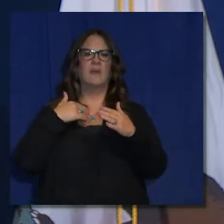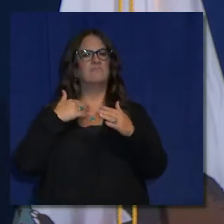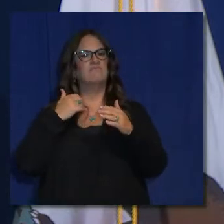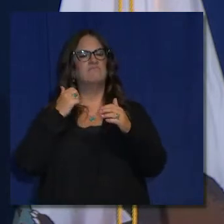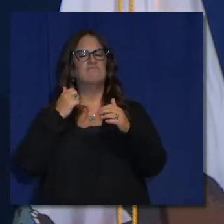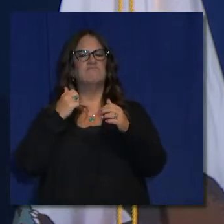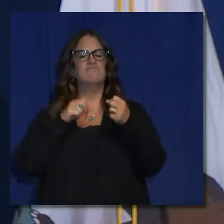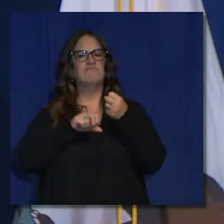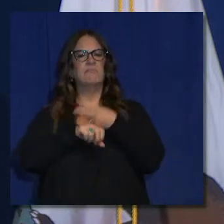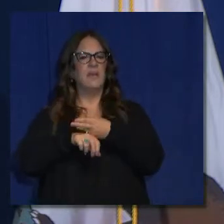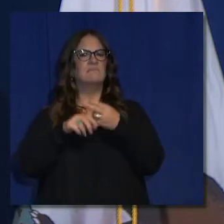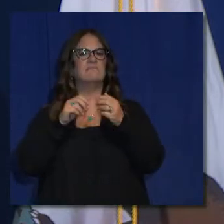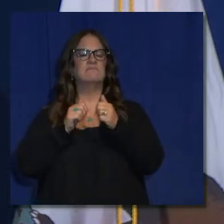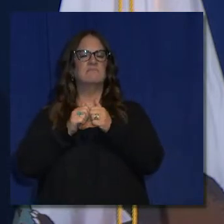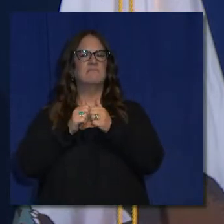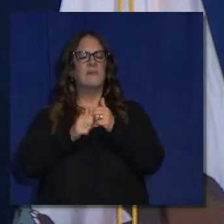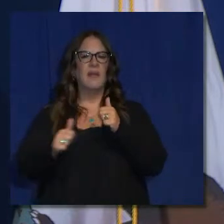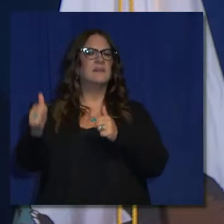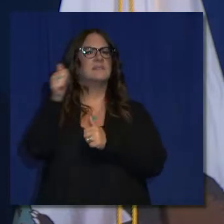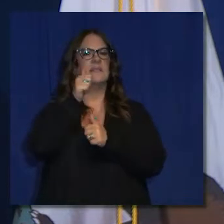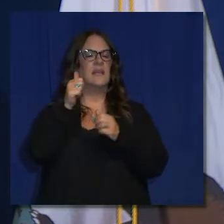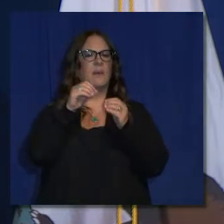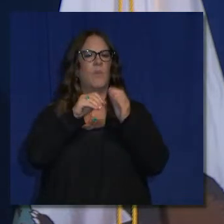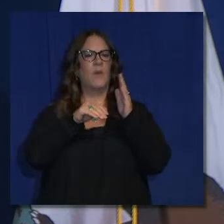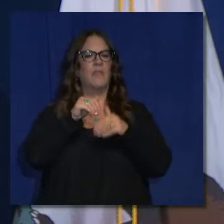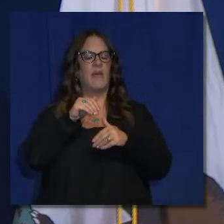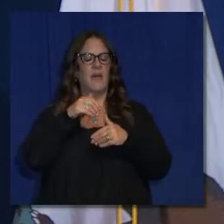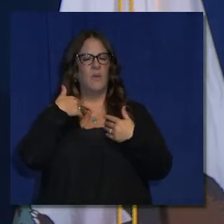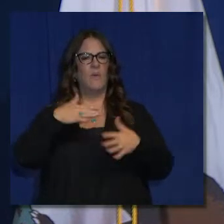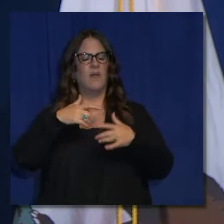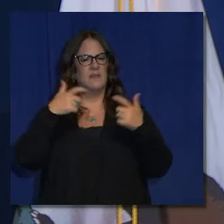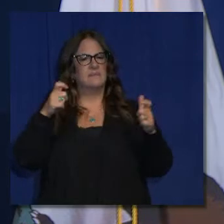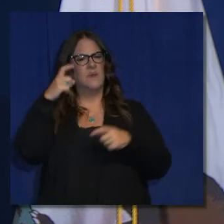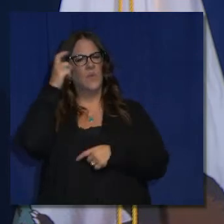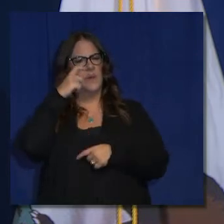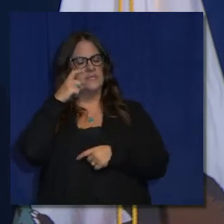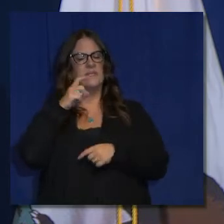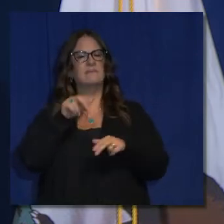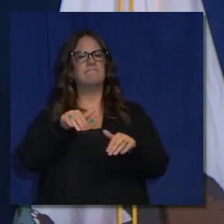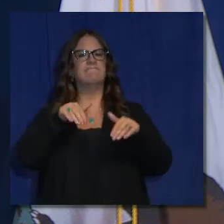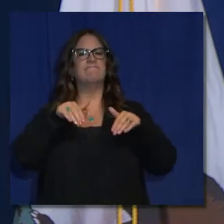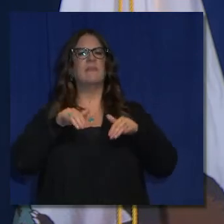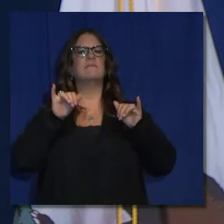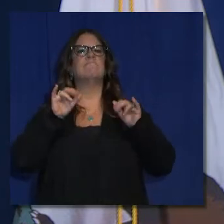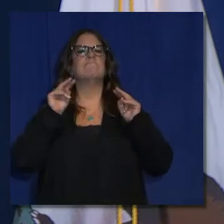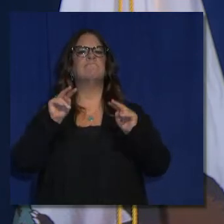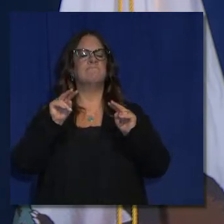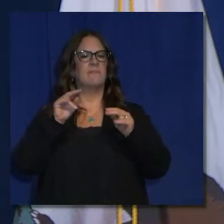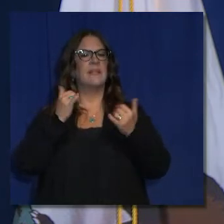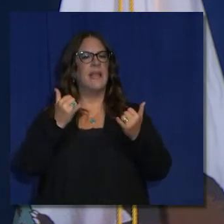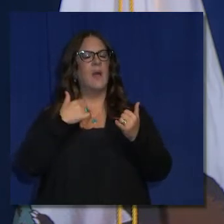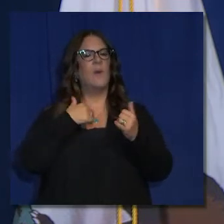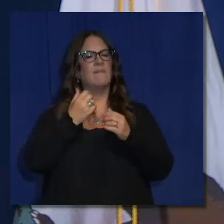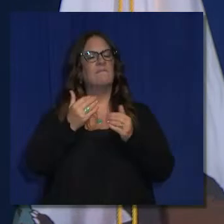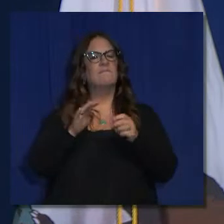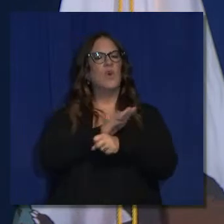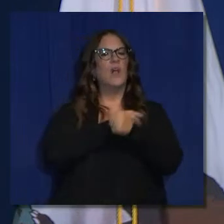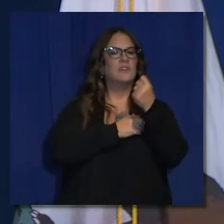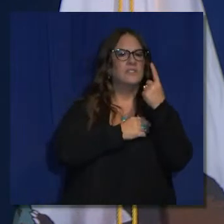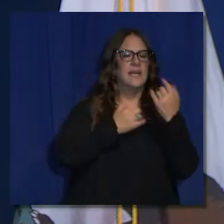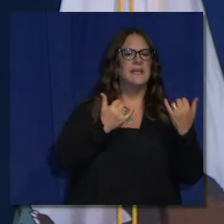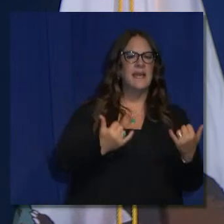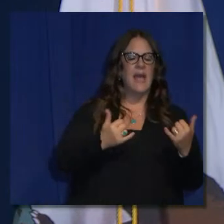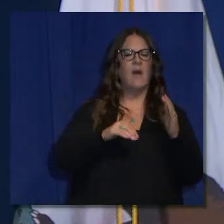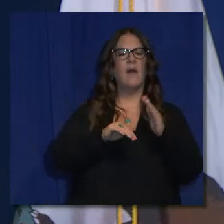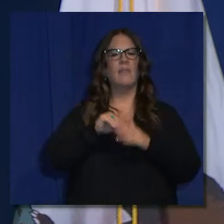there's probably wisdom in their point of view and approach. And now we can approach this issue with an understanding that we didn't have